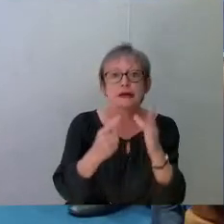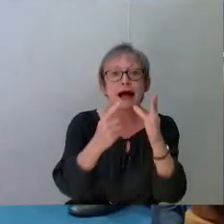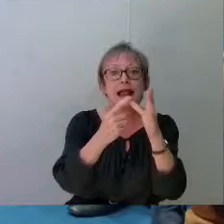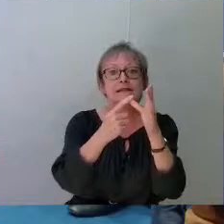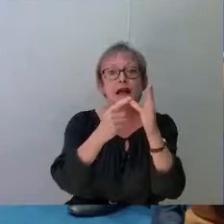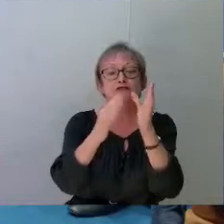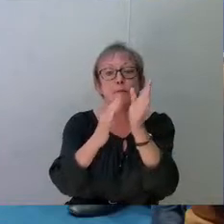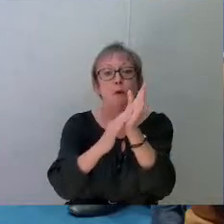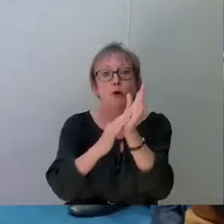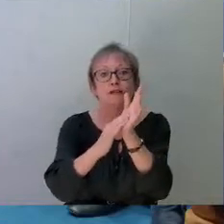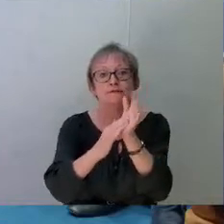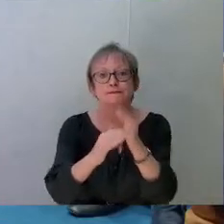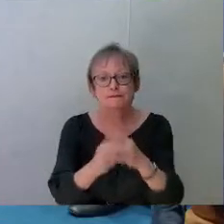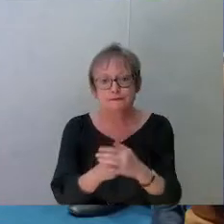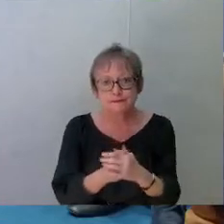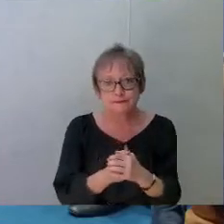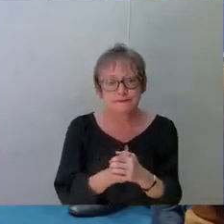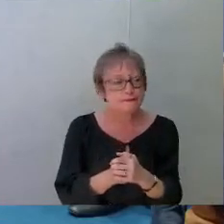Alexandra Morgan.